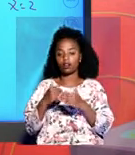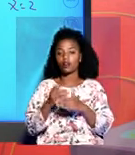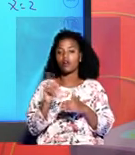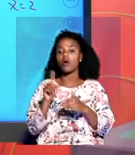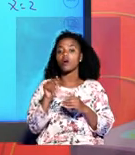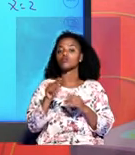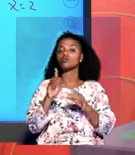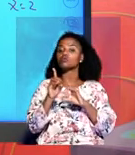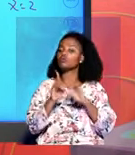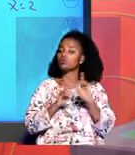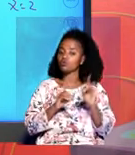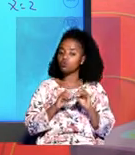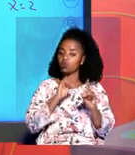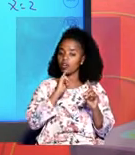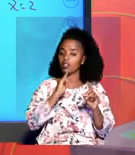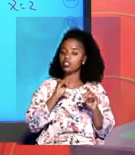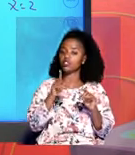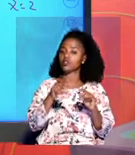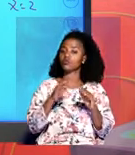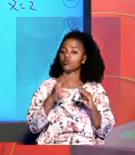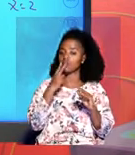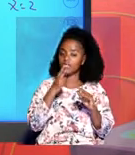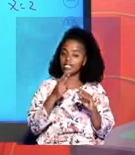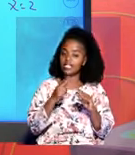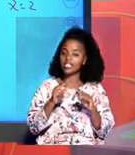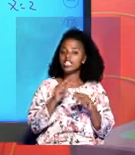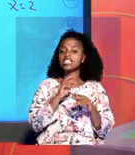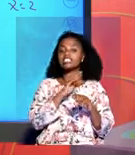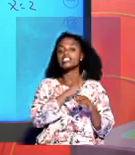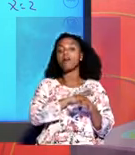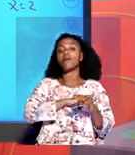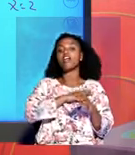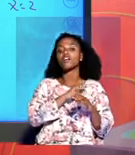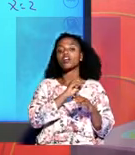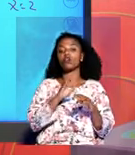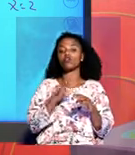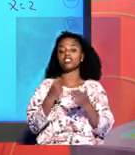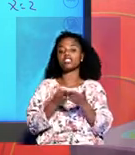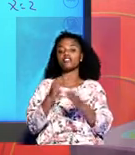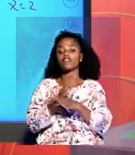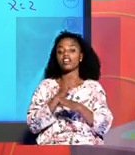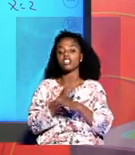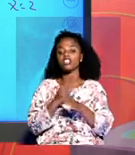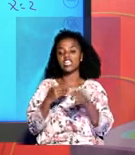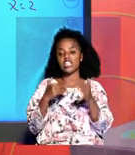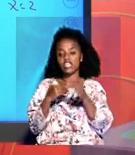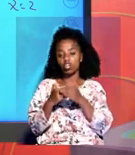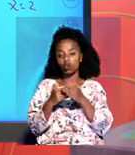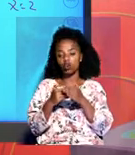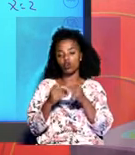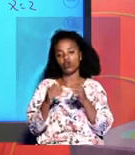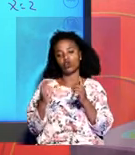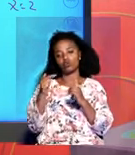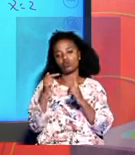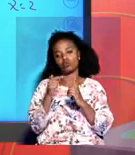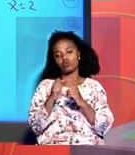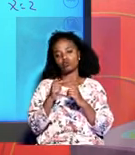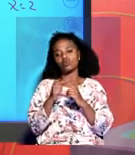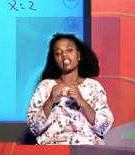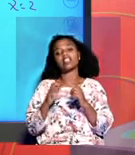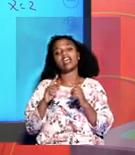is you see the behavior of this function near 2 from the right and from the left.